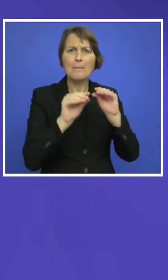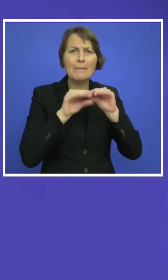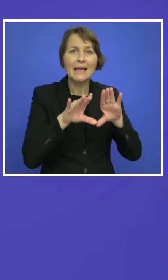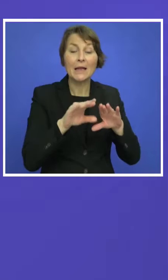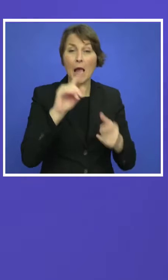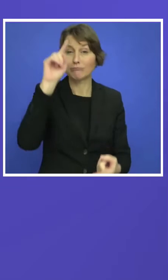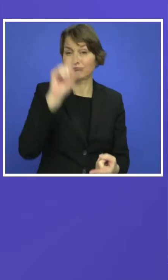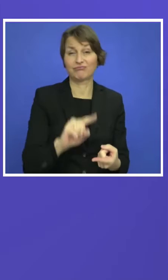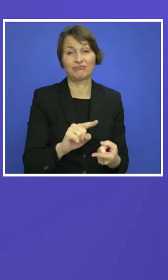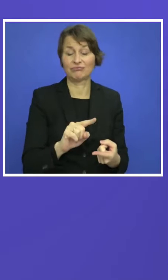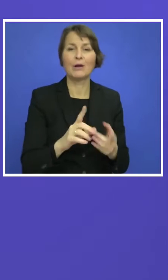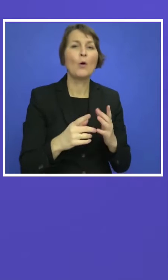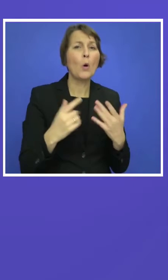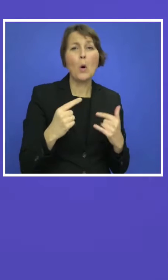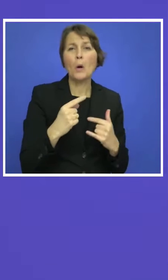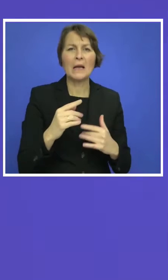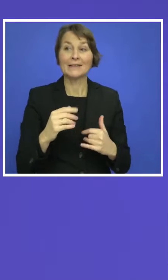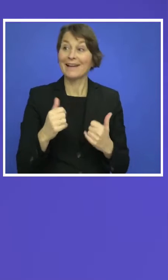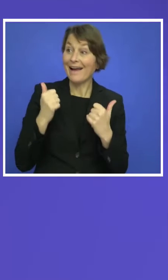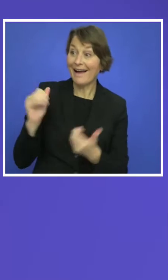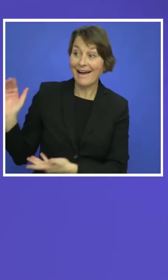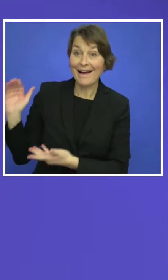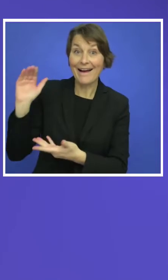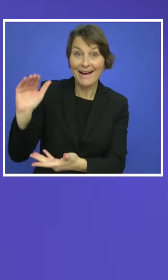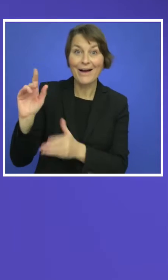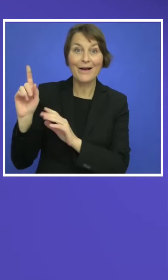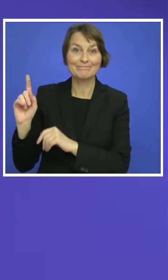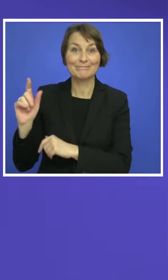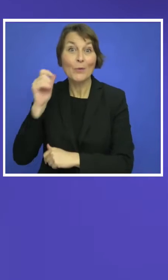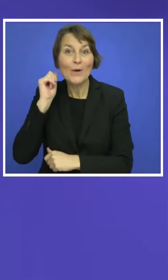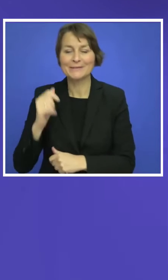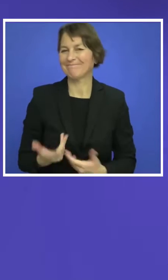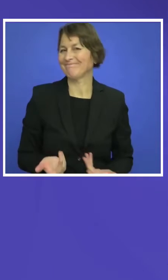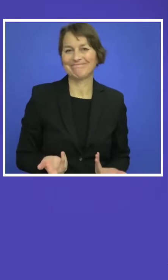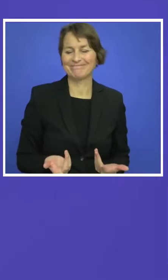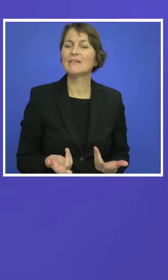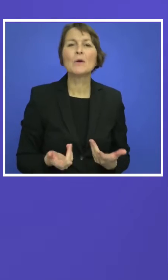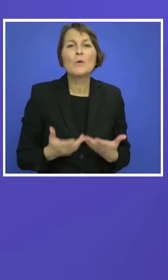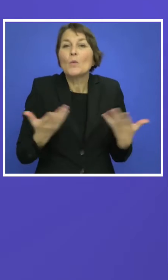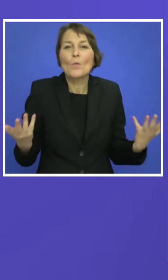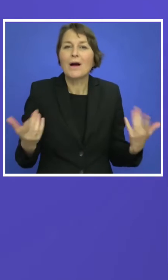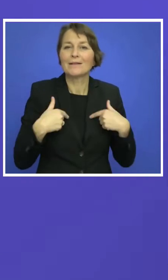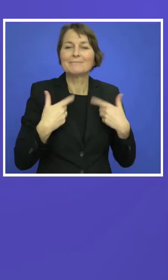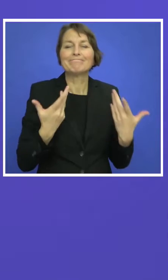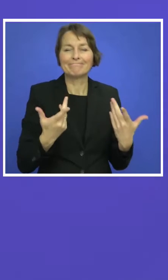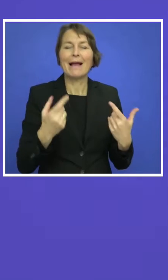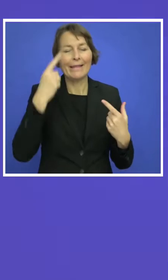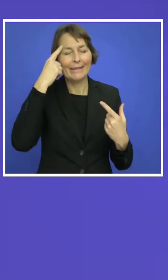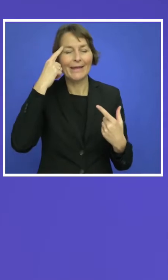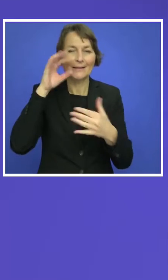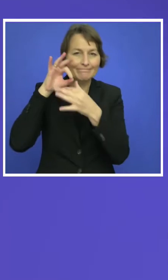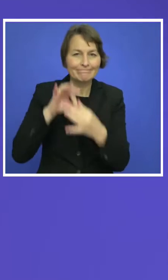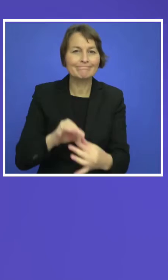insufficiently represented in the media. I think that has to do on the one side with gender stereotypes. Let me get to this, but I also think it